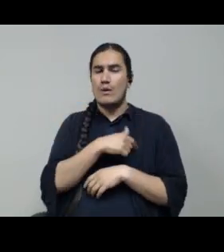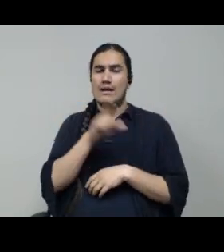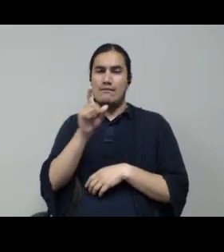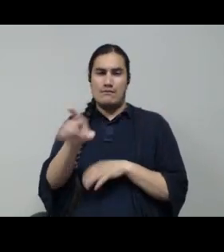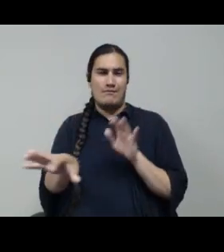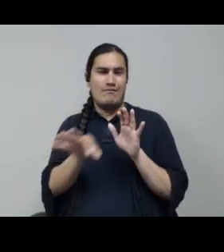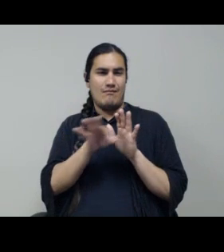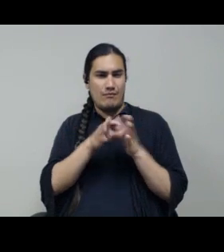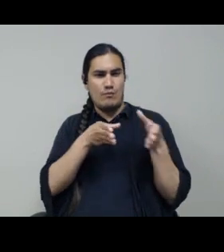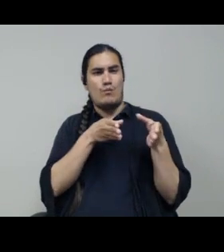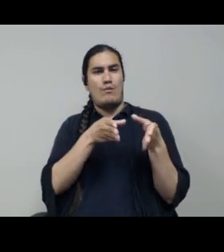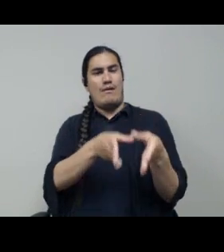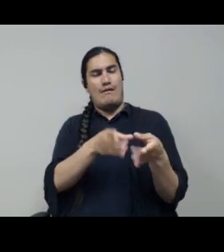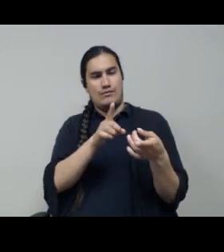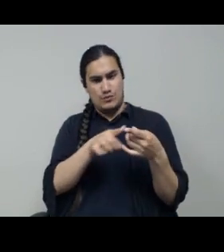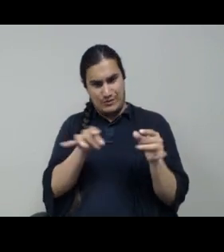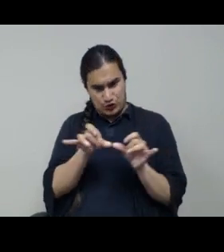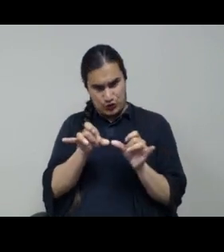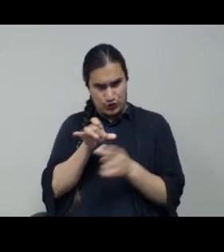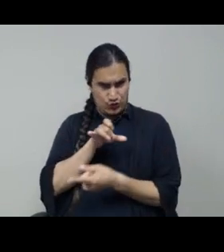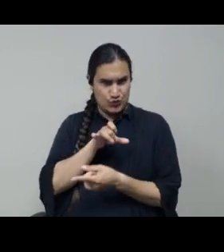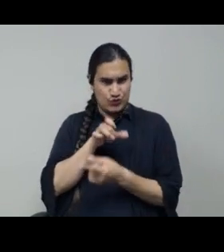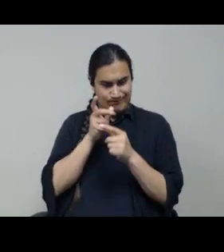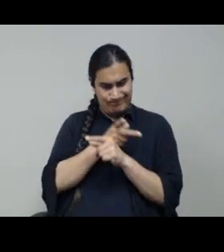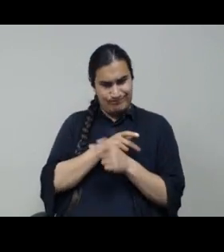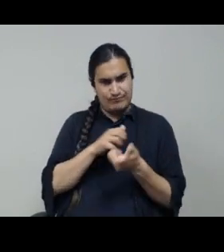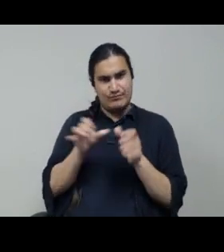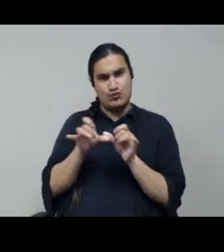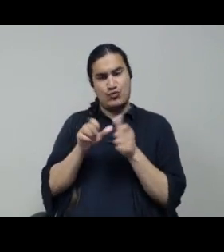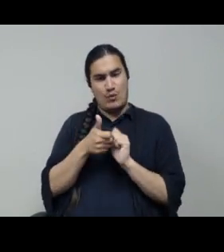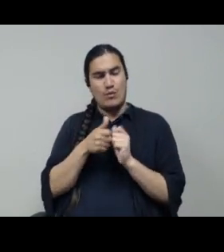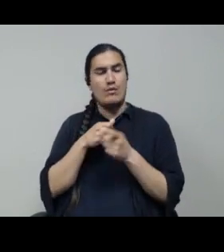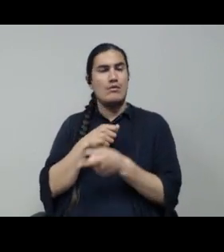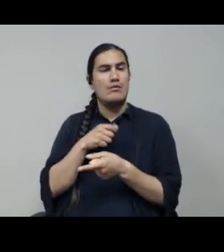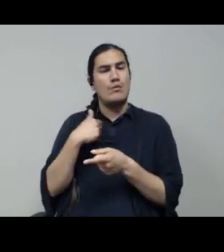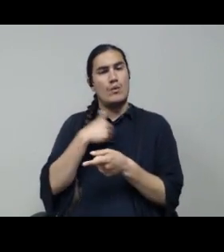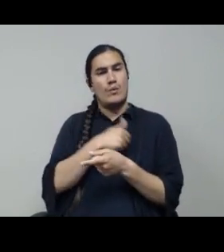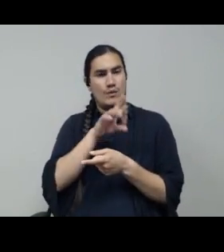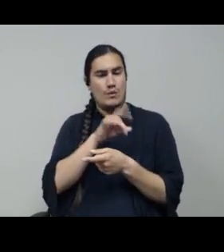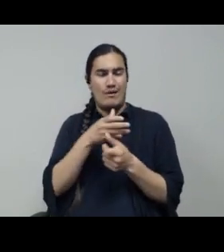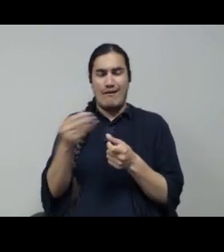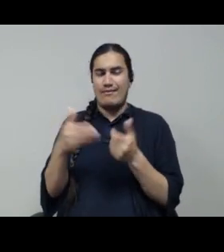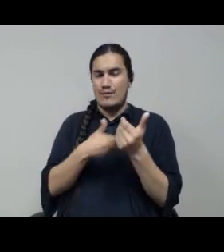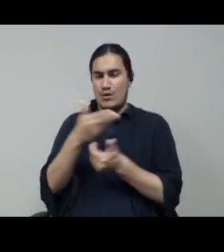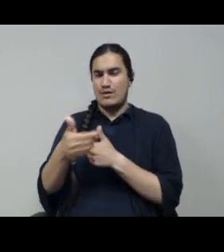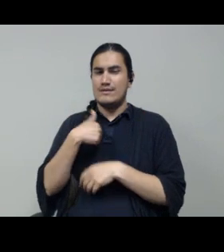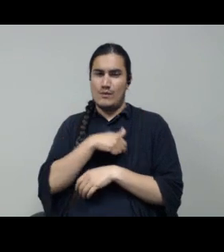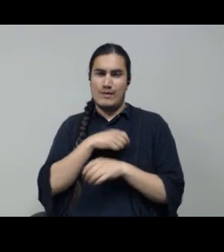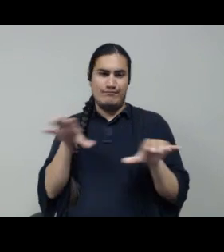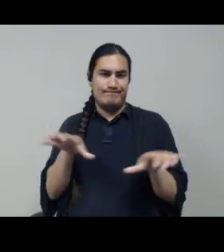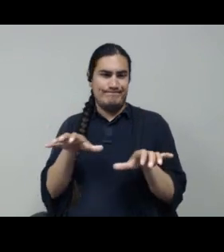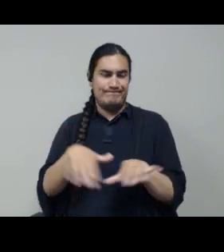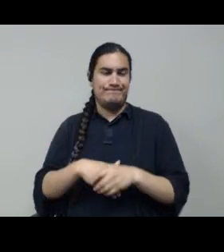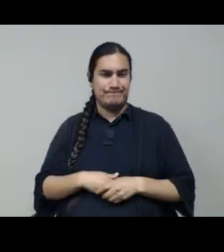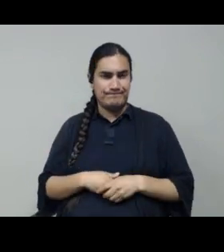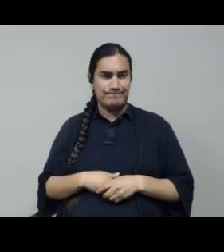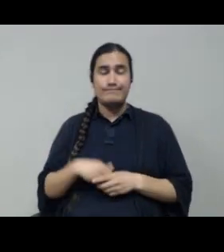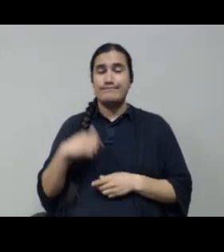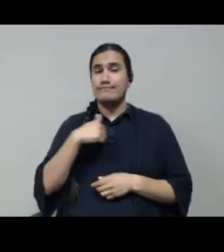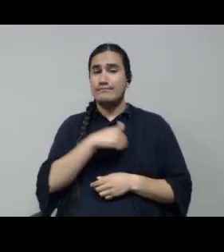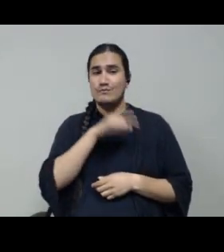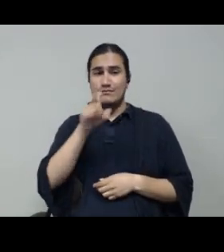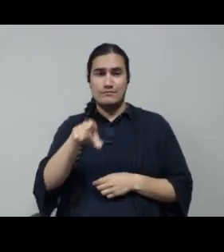a way to measure what we do and the progress that we are making. And we need to